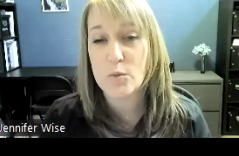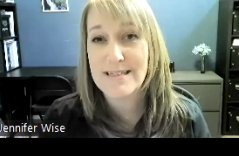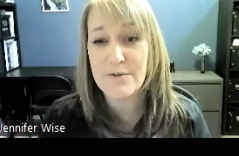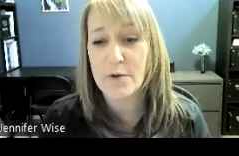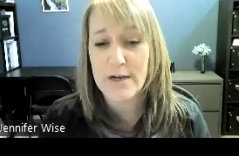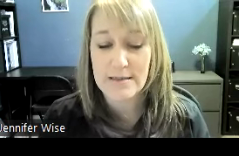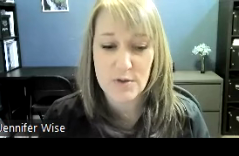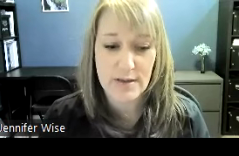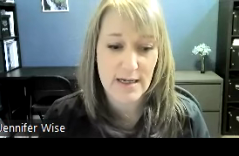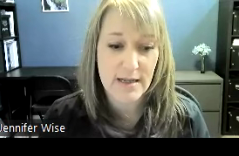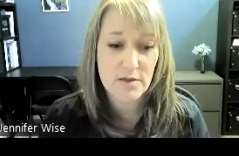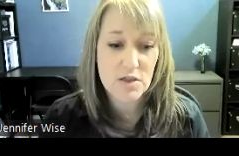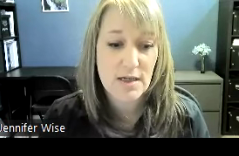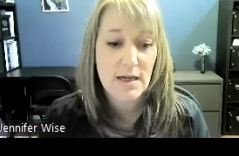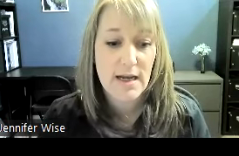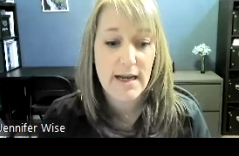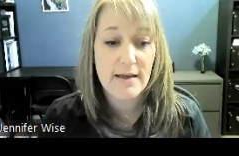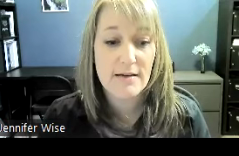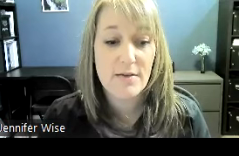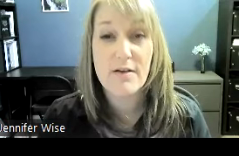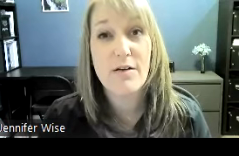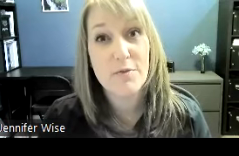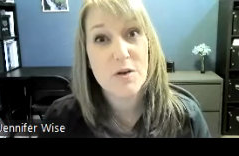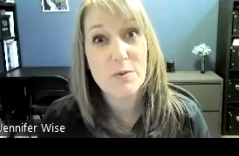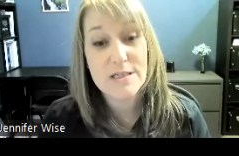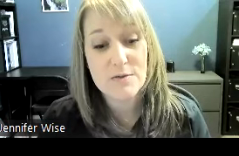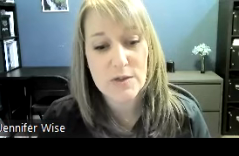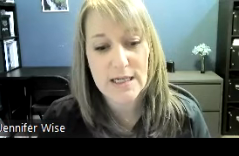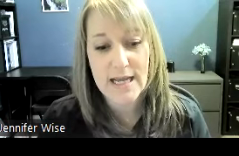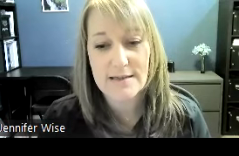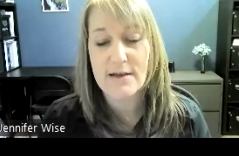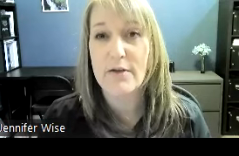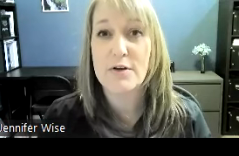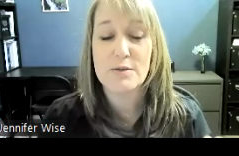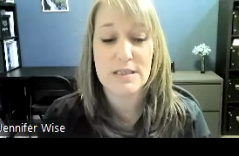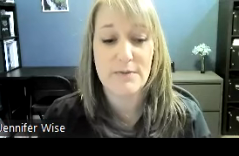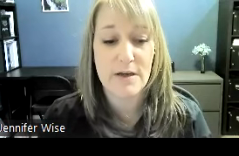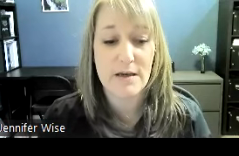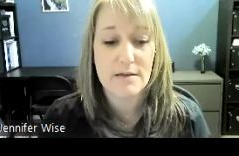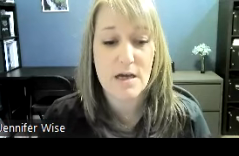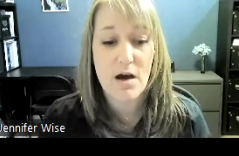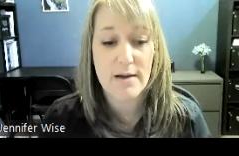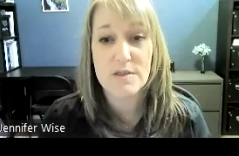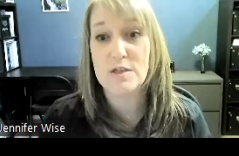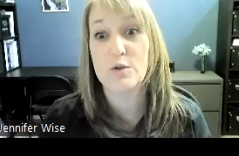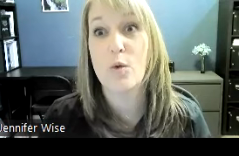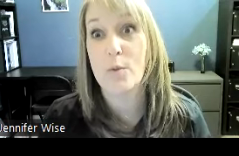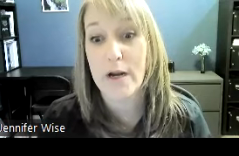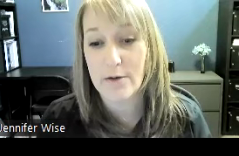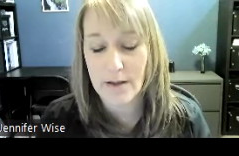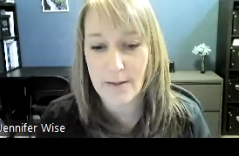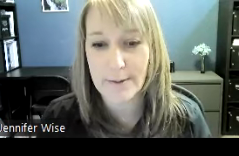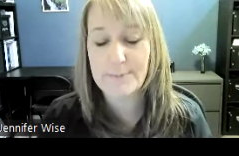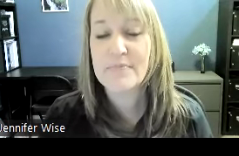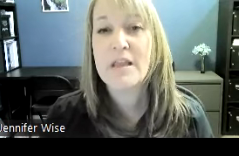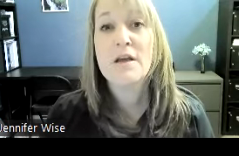few different ways of doing that in English, and there are a few different ways of doing it in ASL, and there are specific times to do one